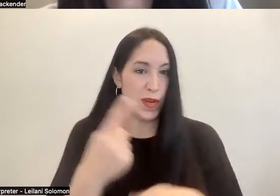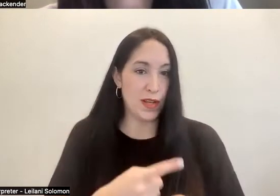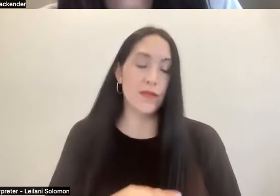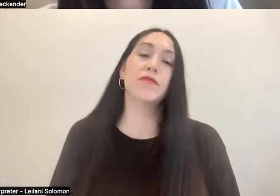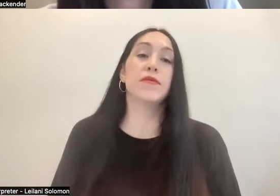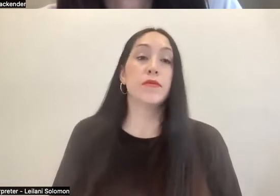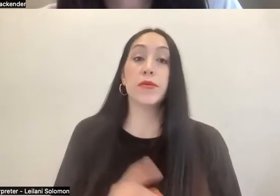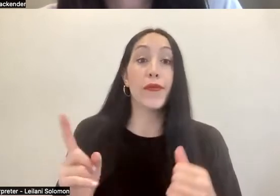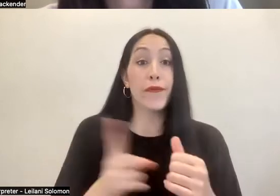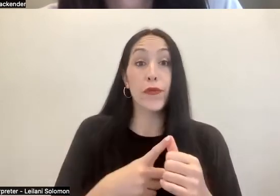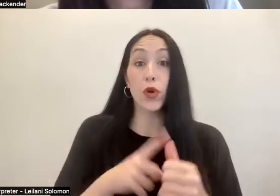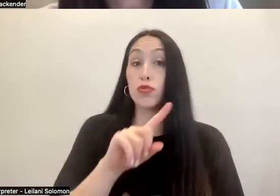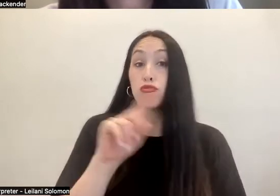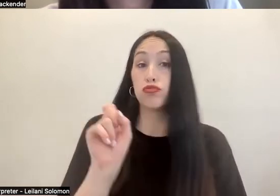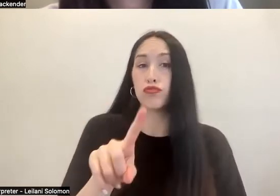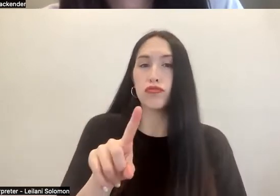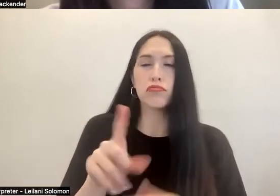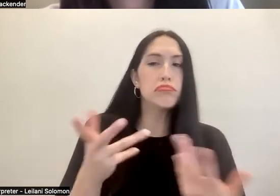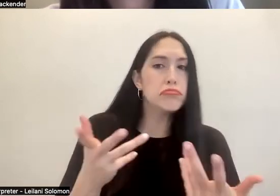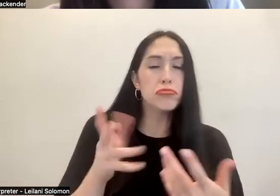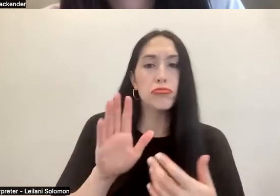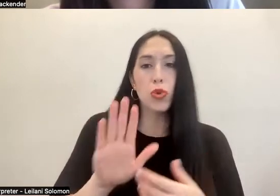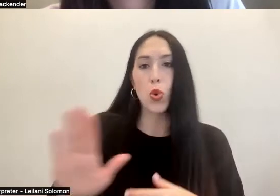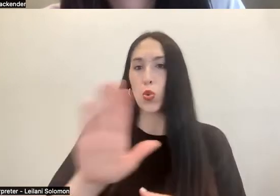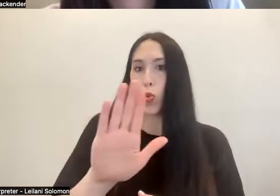familiar you all are with ABLE United.